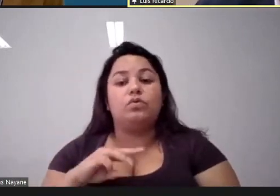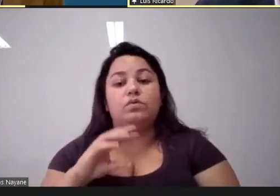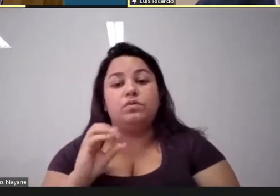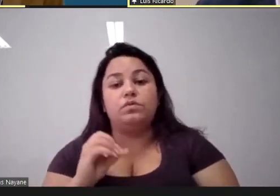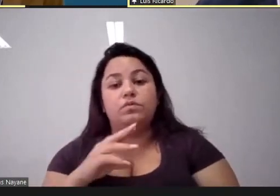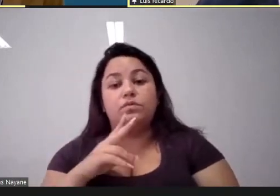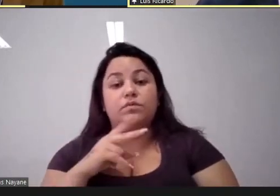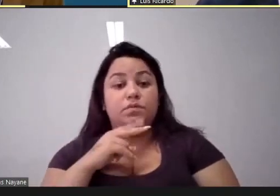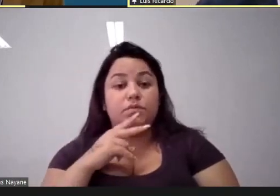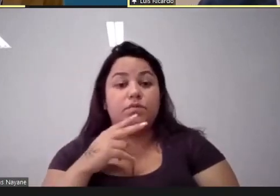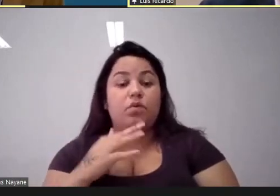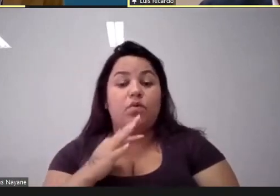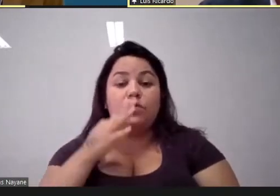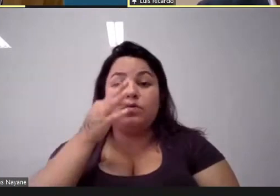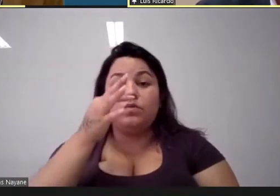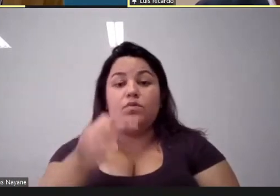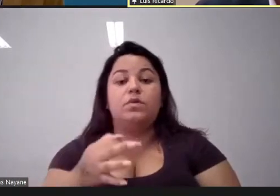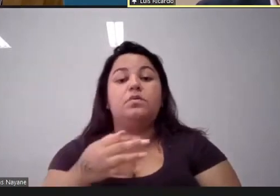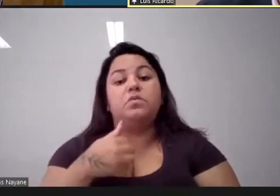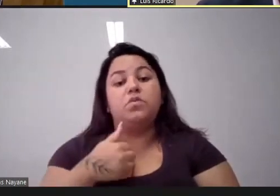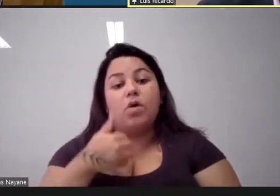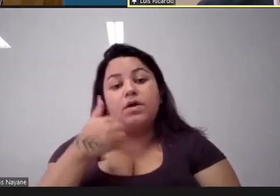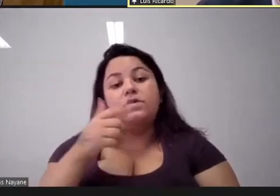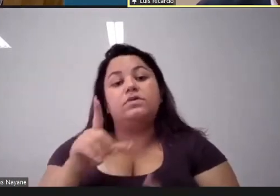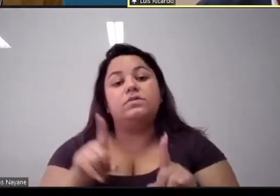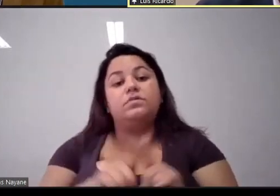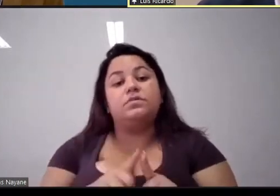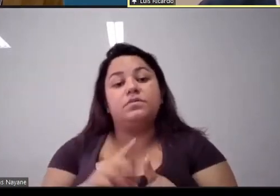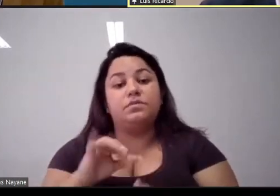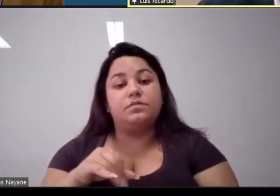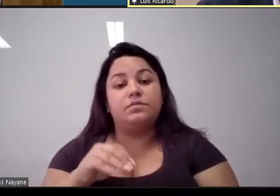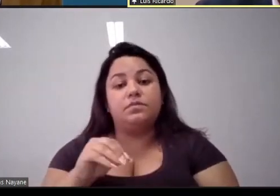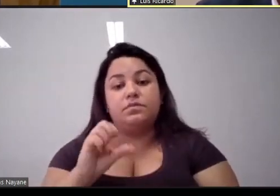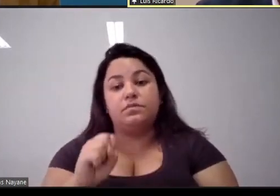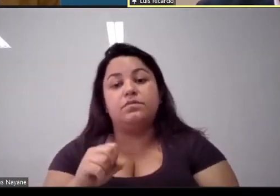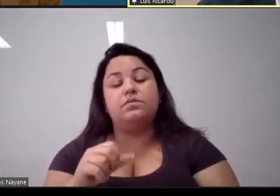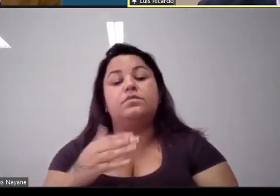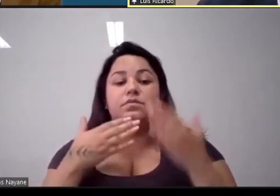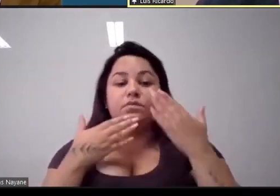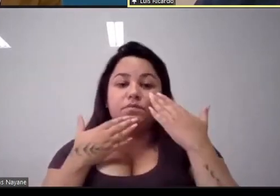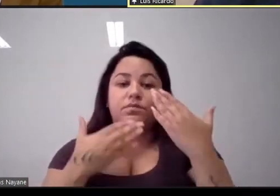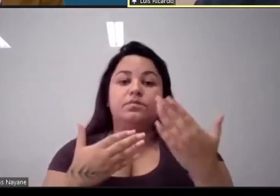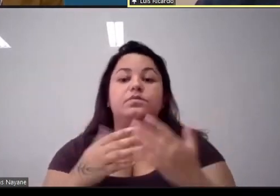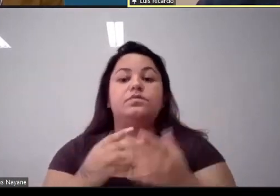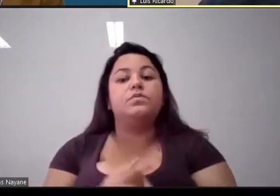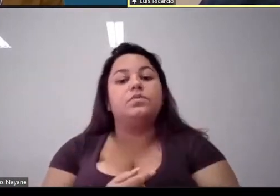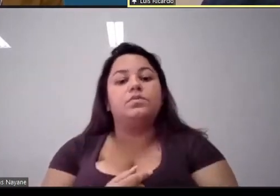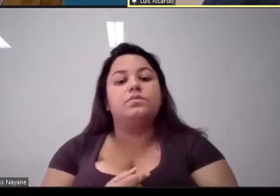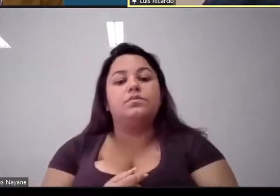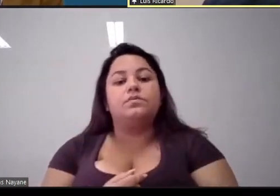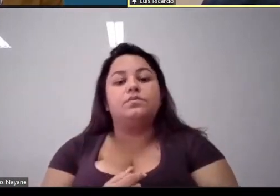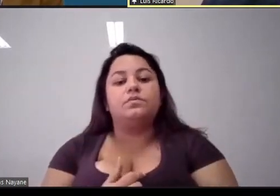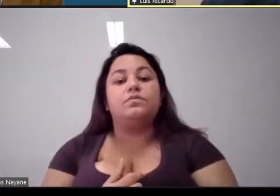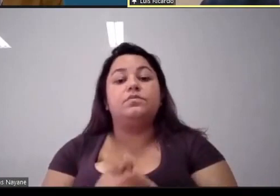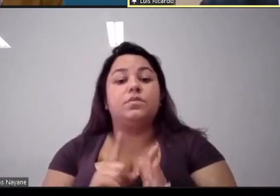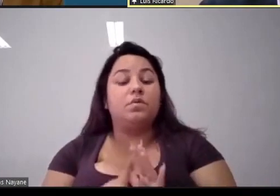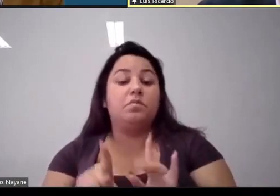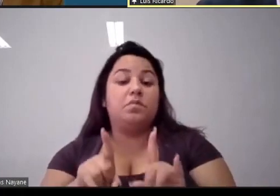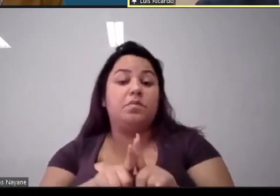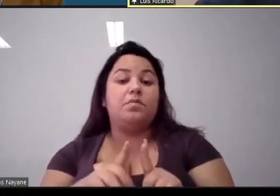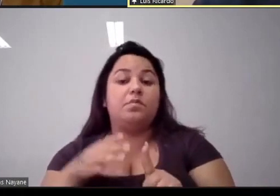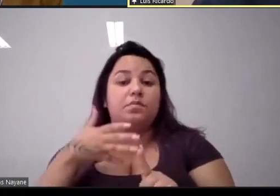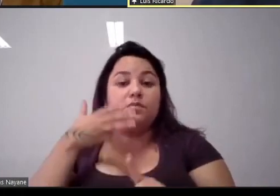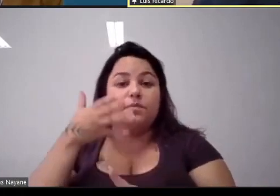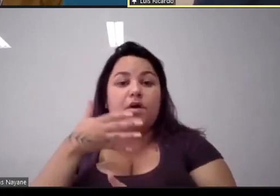that people will renounce the immediate consumption to enjoy a better life in the future.